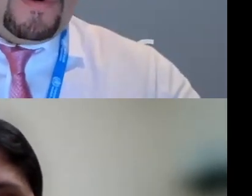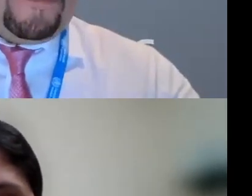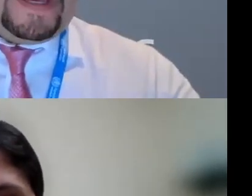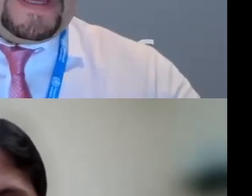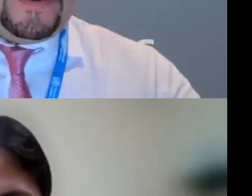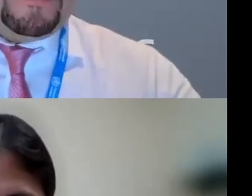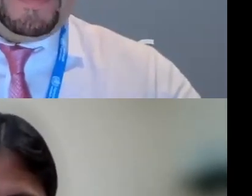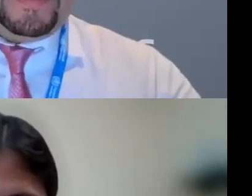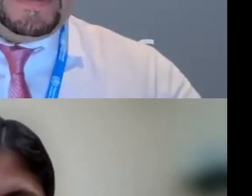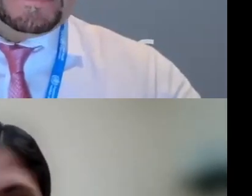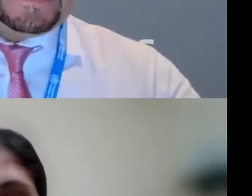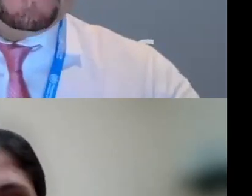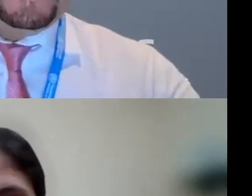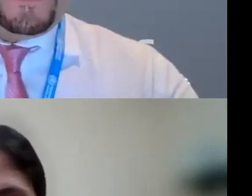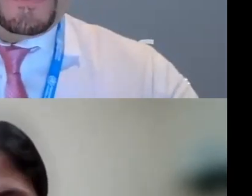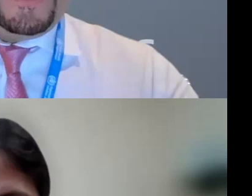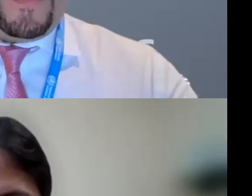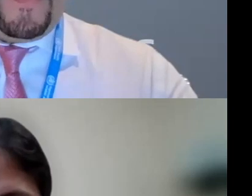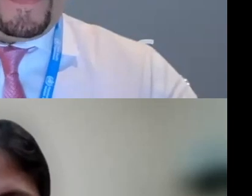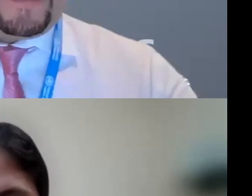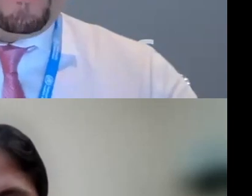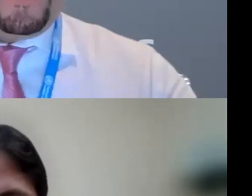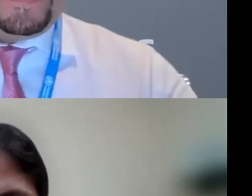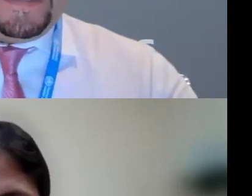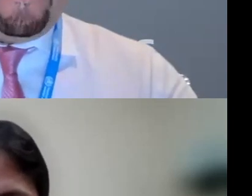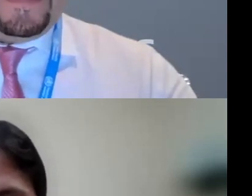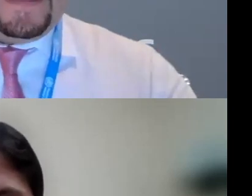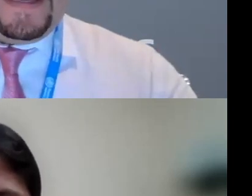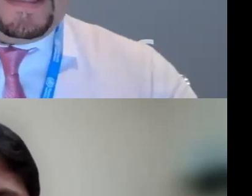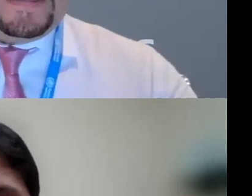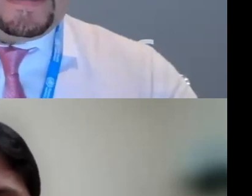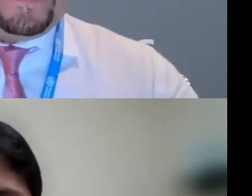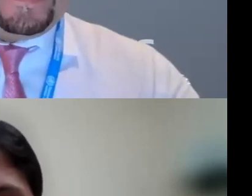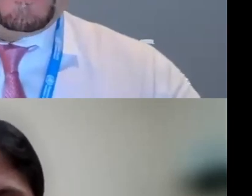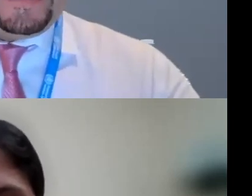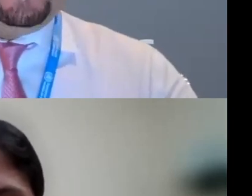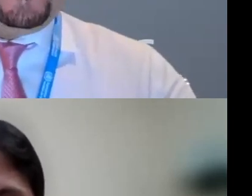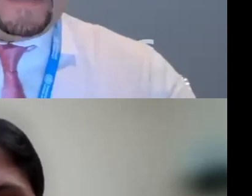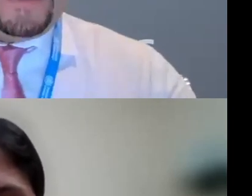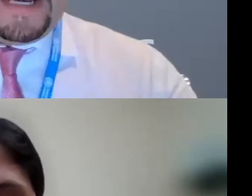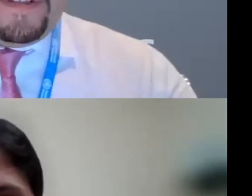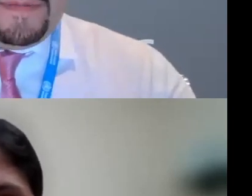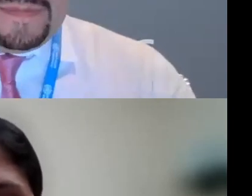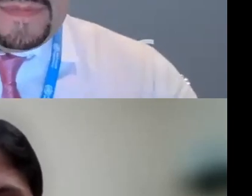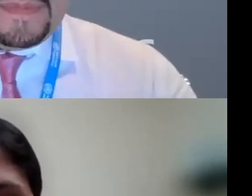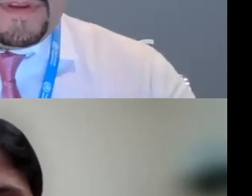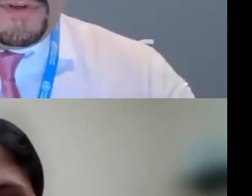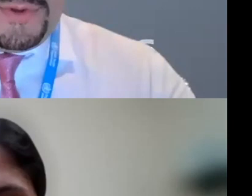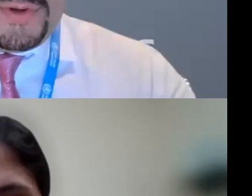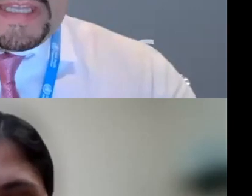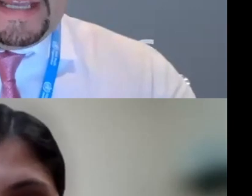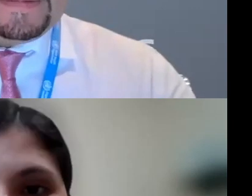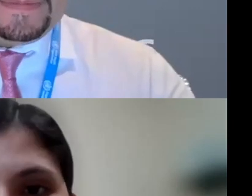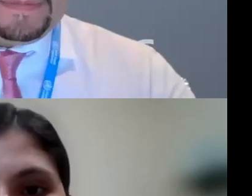of involving young people in disaster risk reduction, both at the community level and at the national and international level?